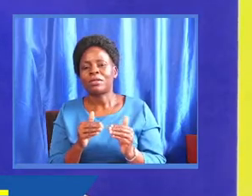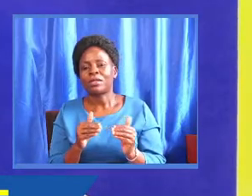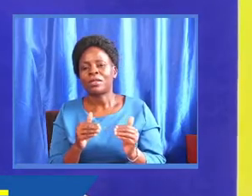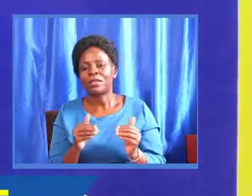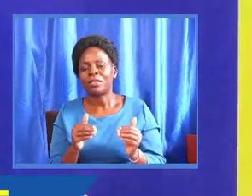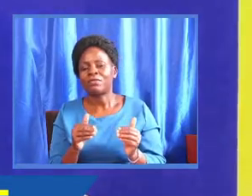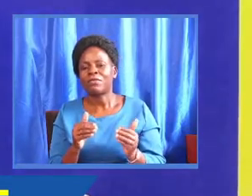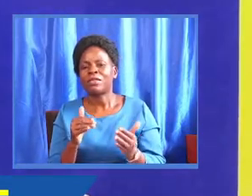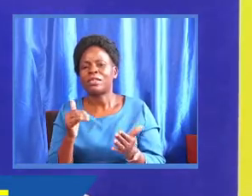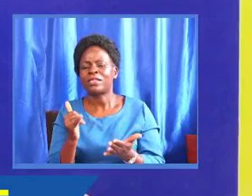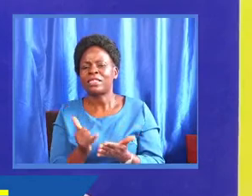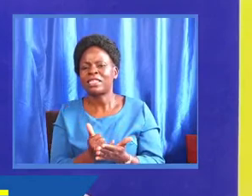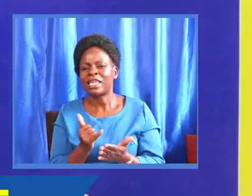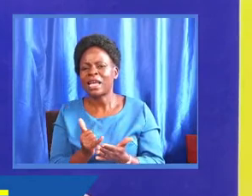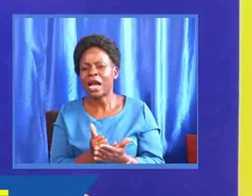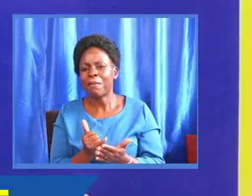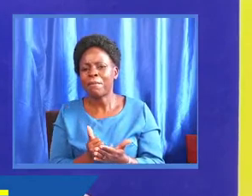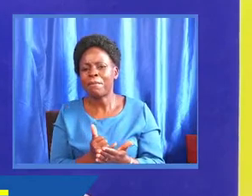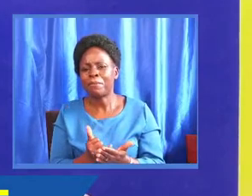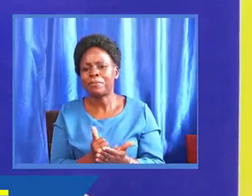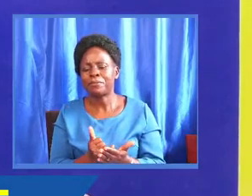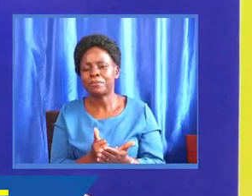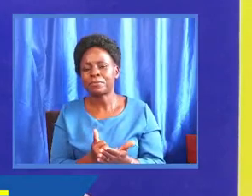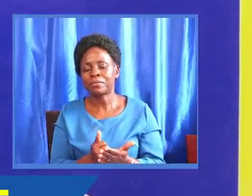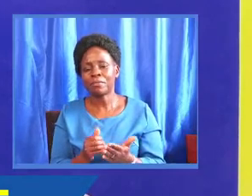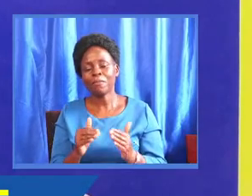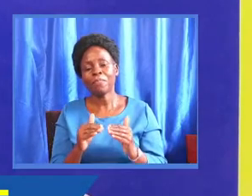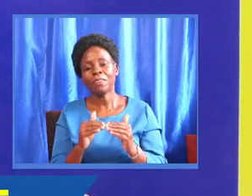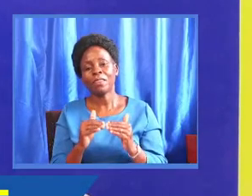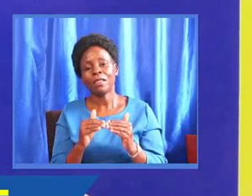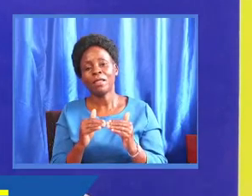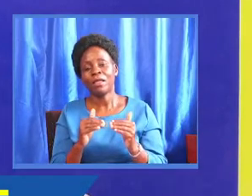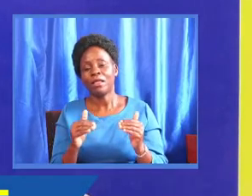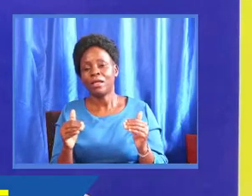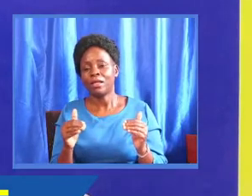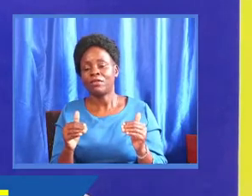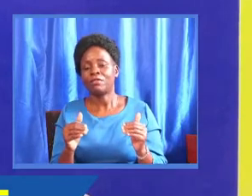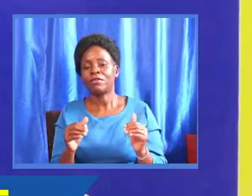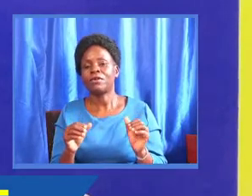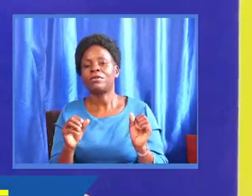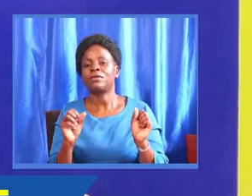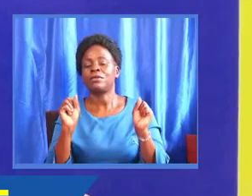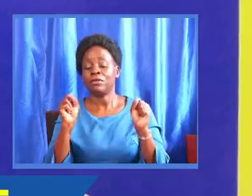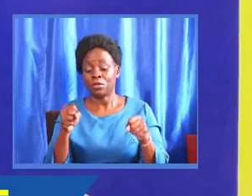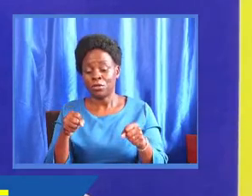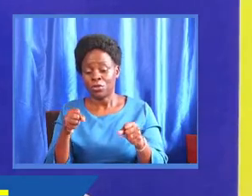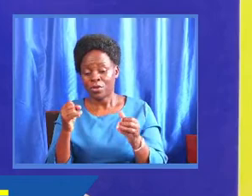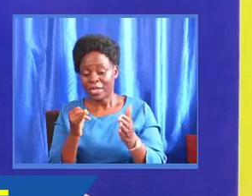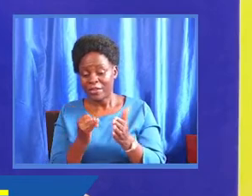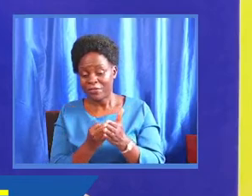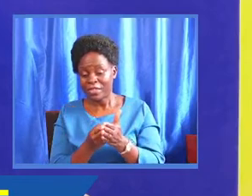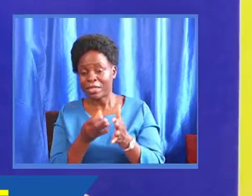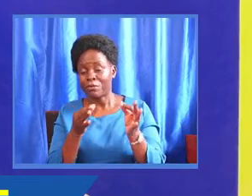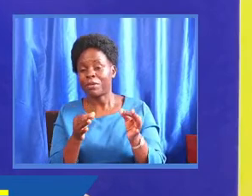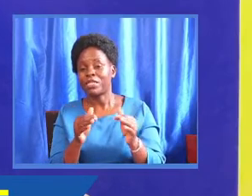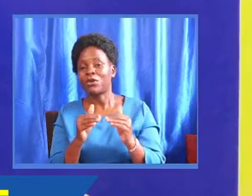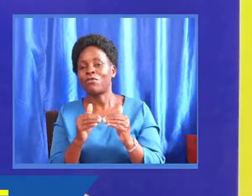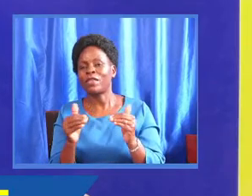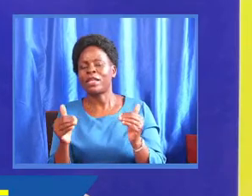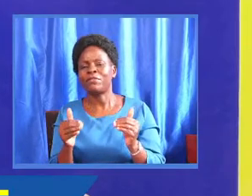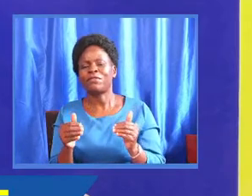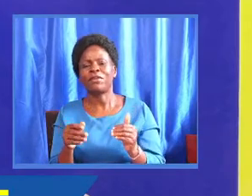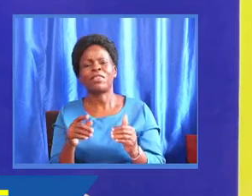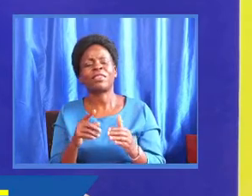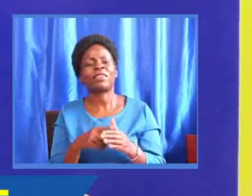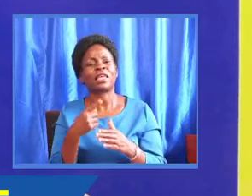There's income which suits that level, that, you know, you can invest in a property of that level and then